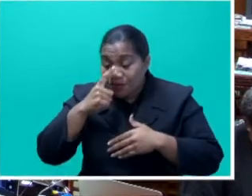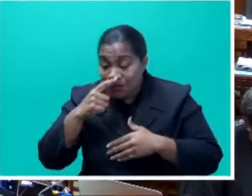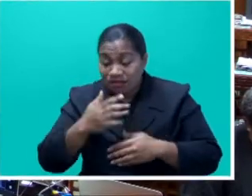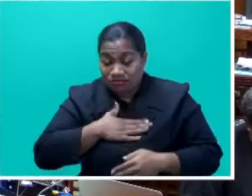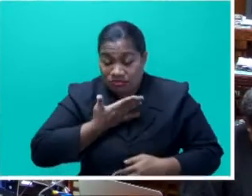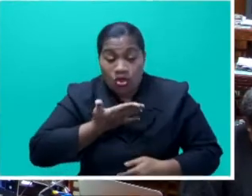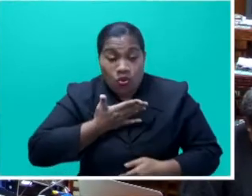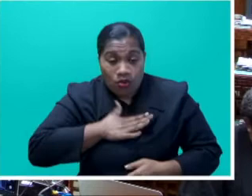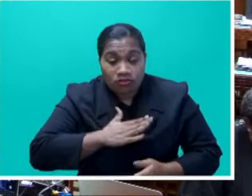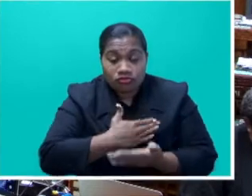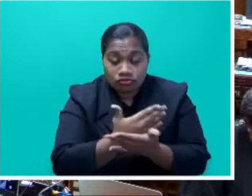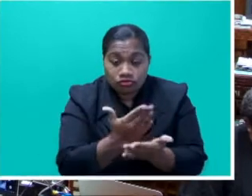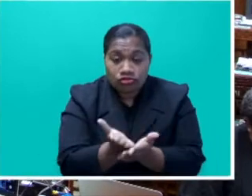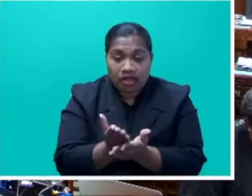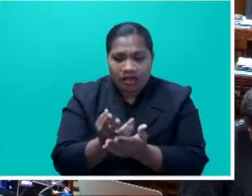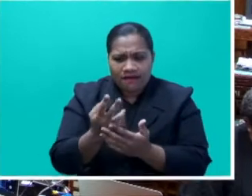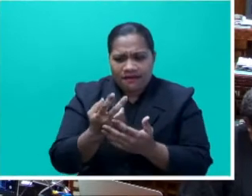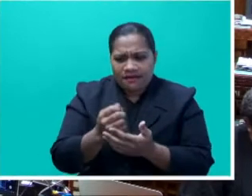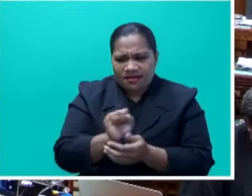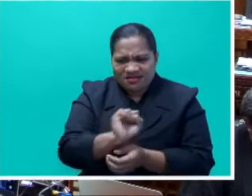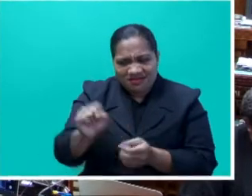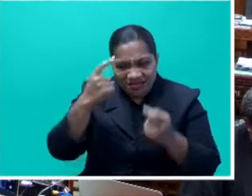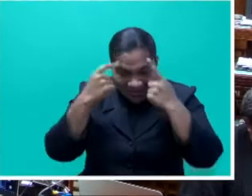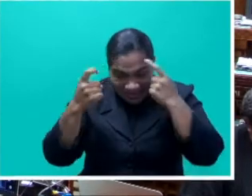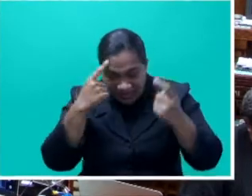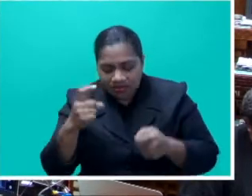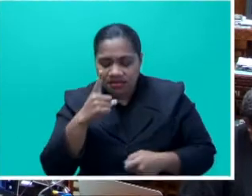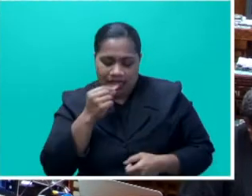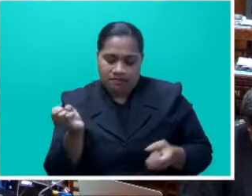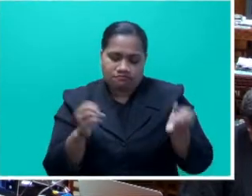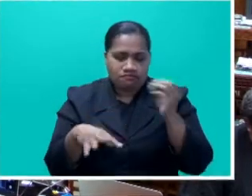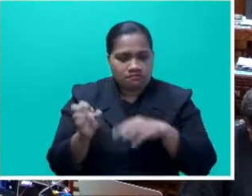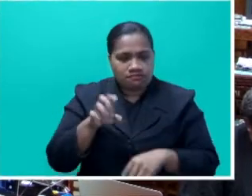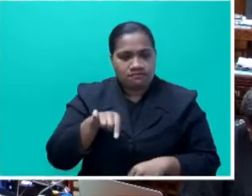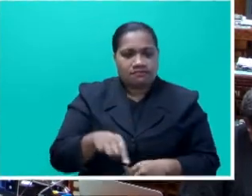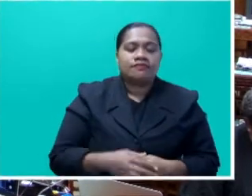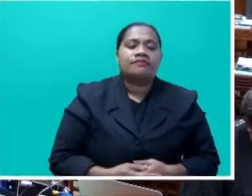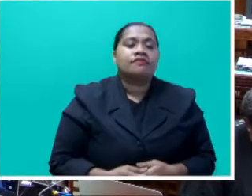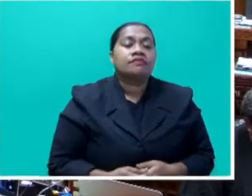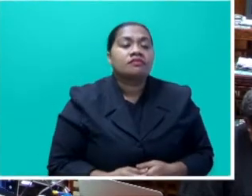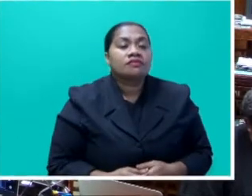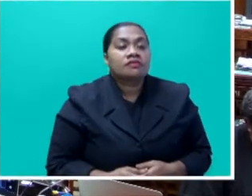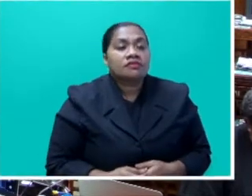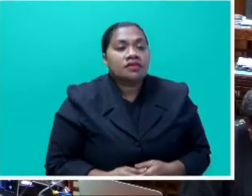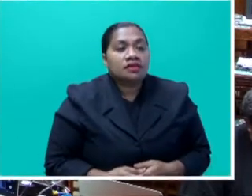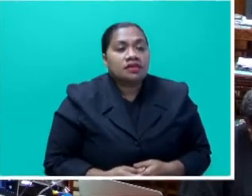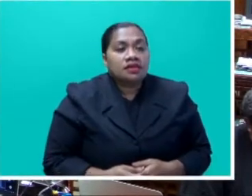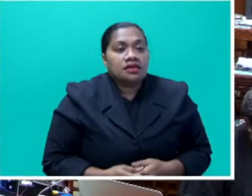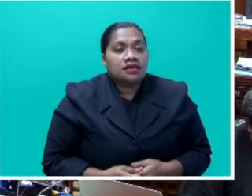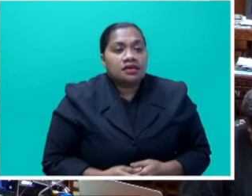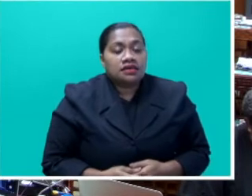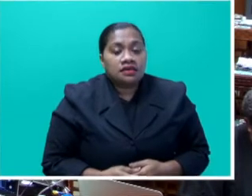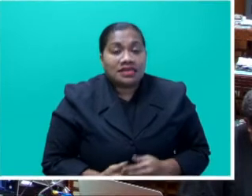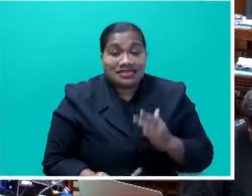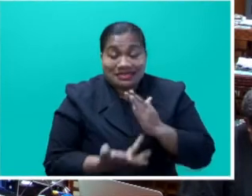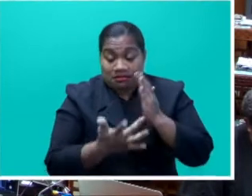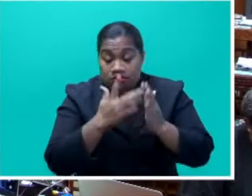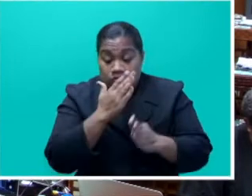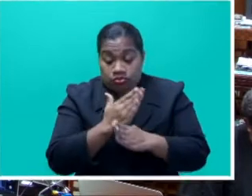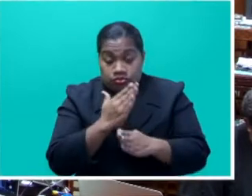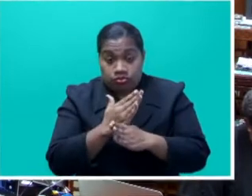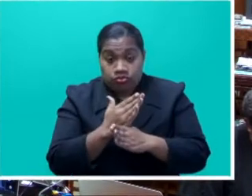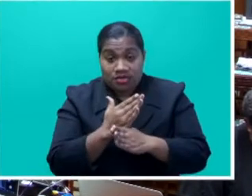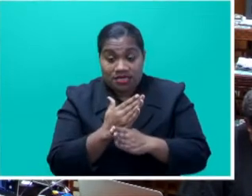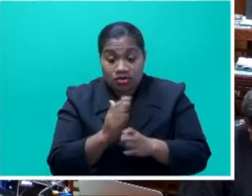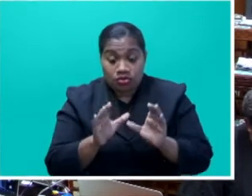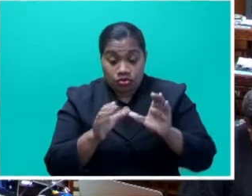on preventing violence against all women and girls in Fiji. Mr. Speaker said the technical working group that is working with the